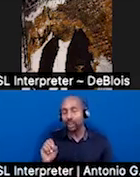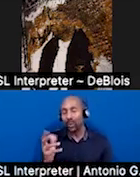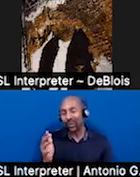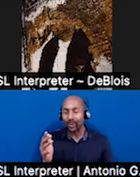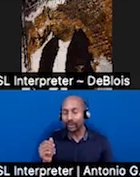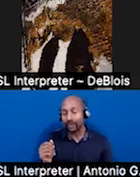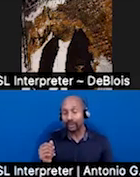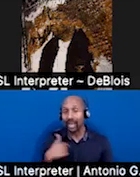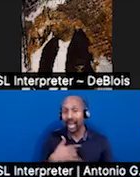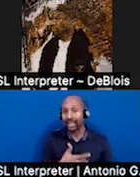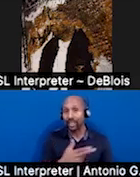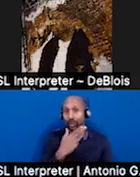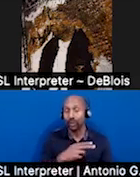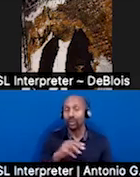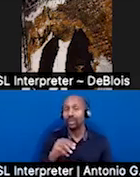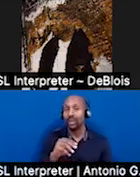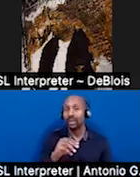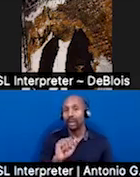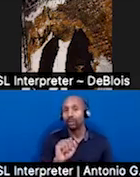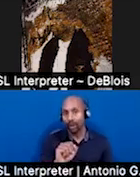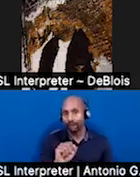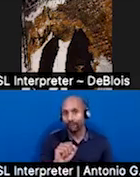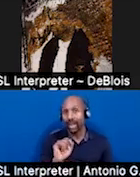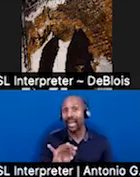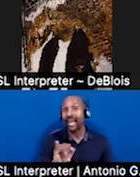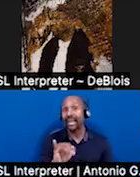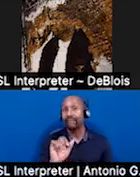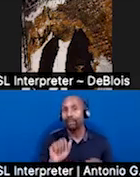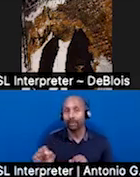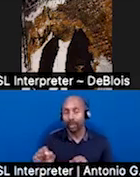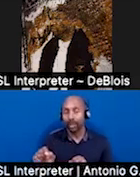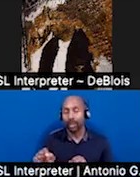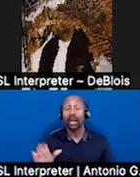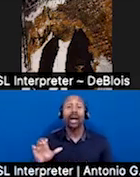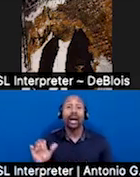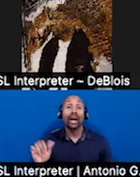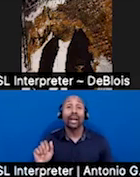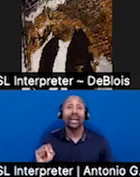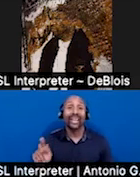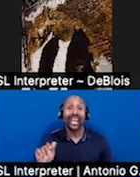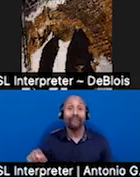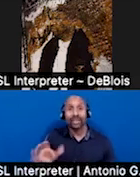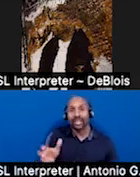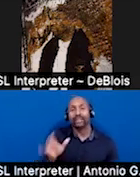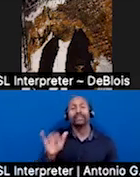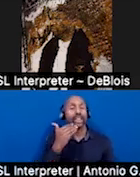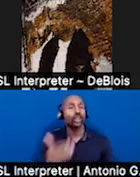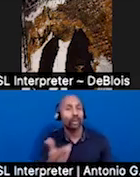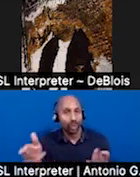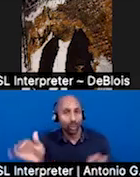I usually use Microsoft if at all possible. Canvas is a good resource as well that